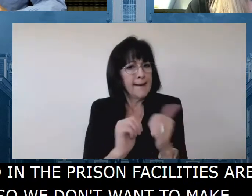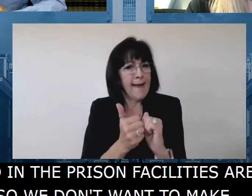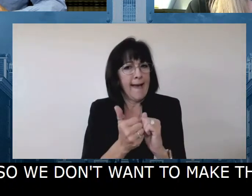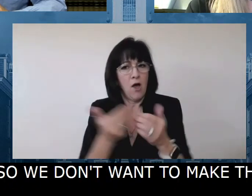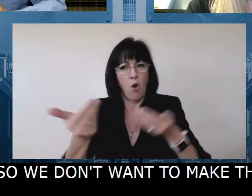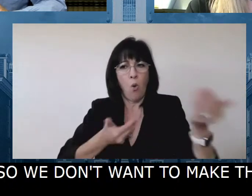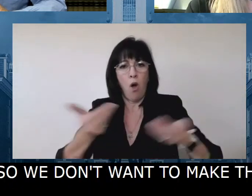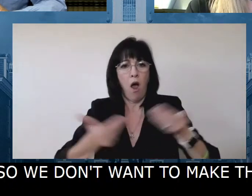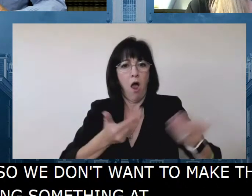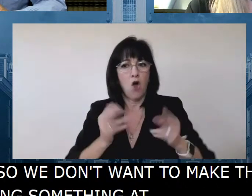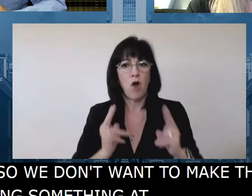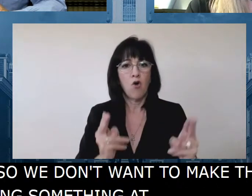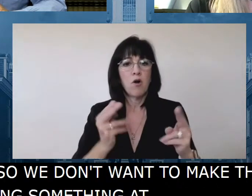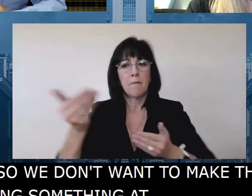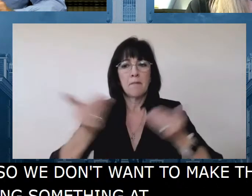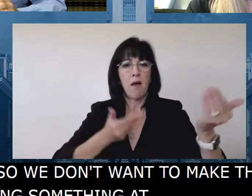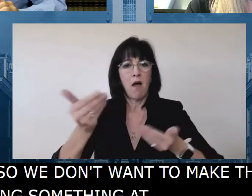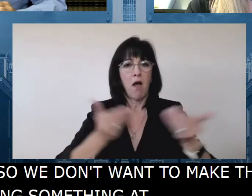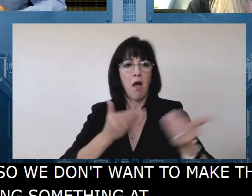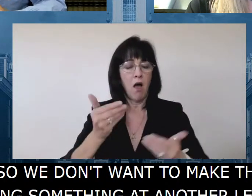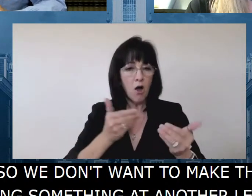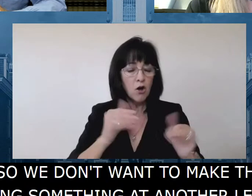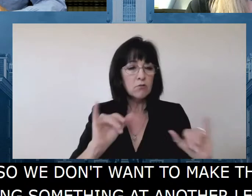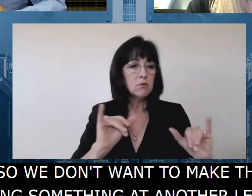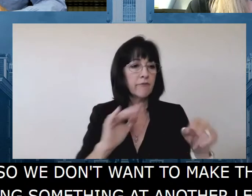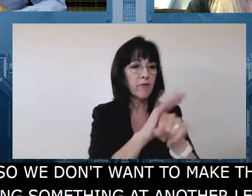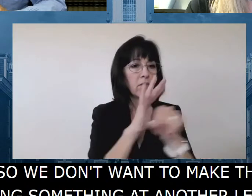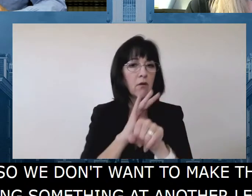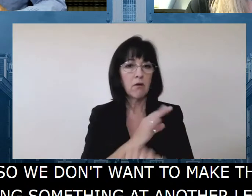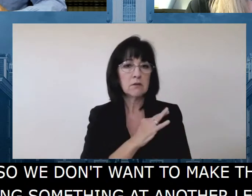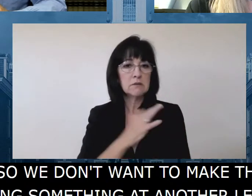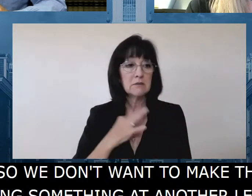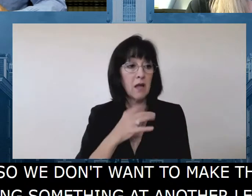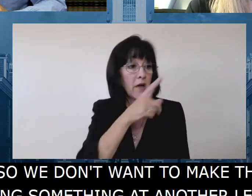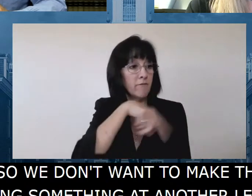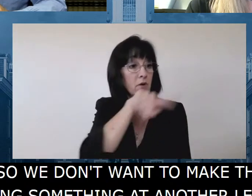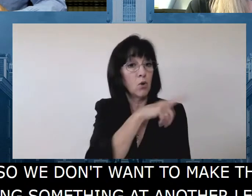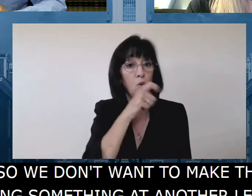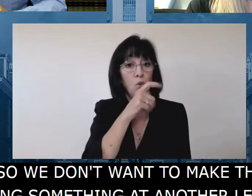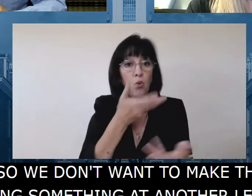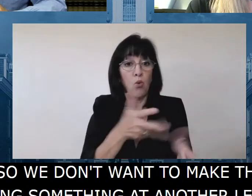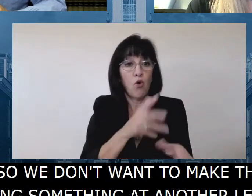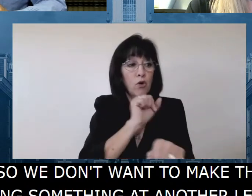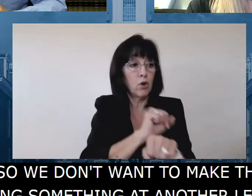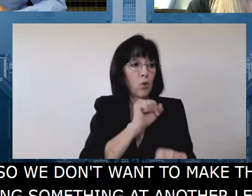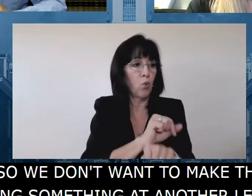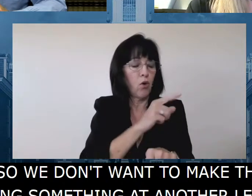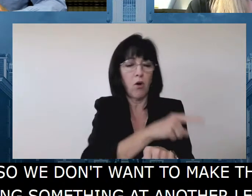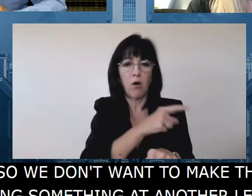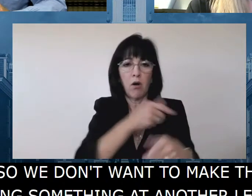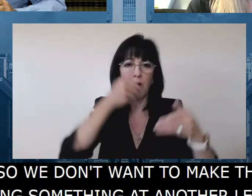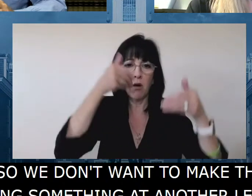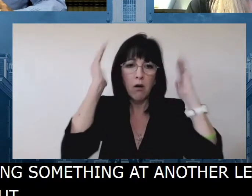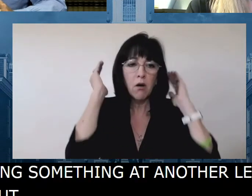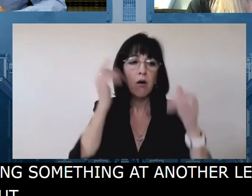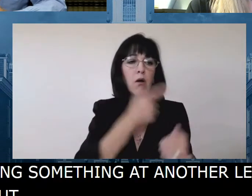level that may be necessary, but something that we might be able to do it